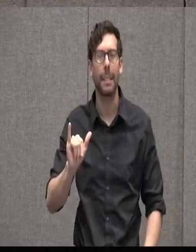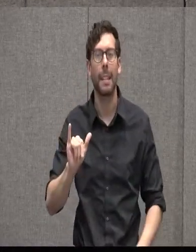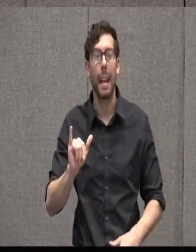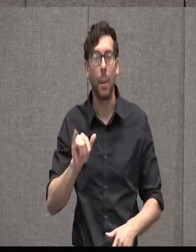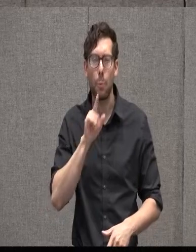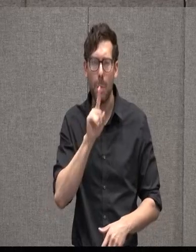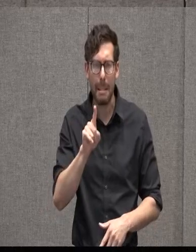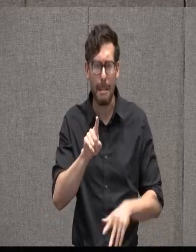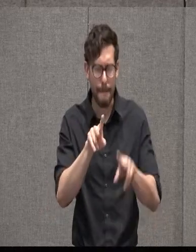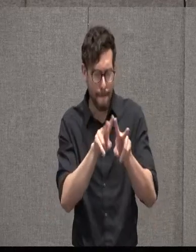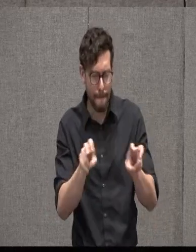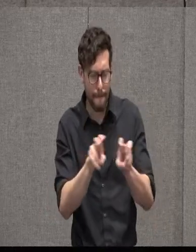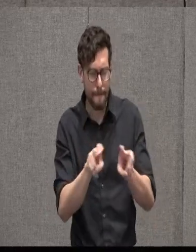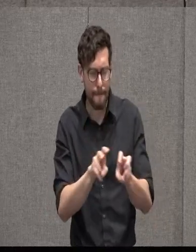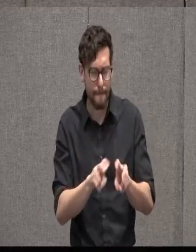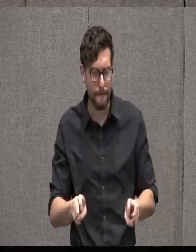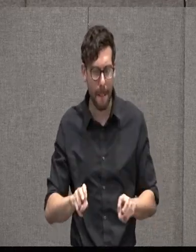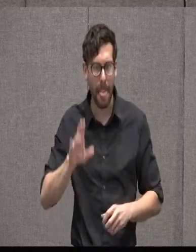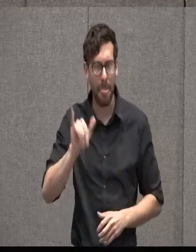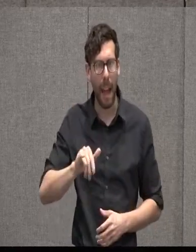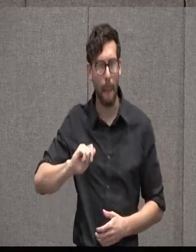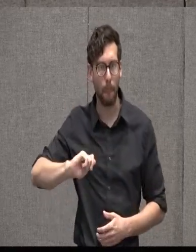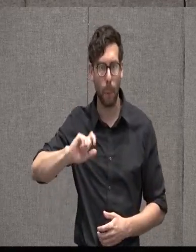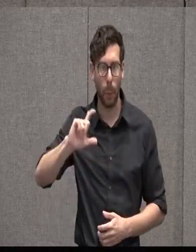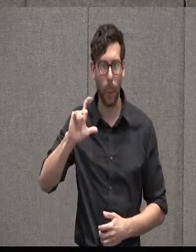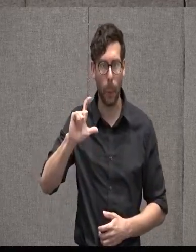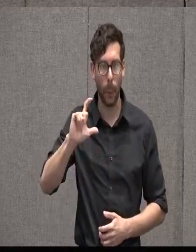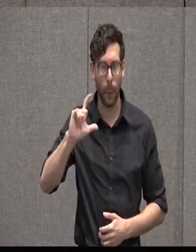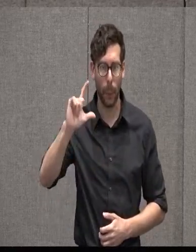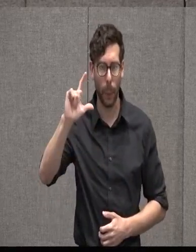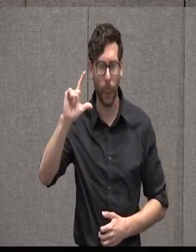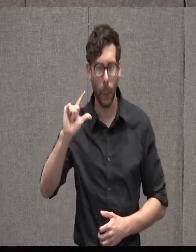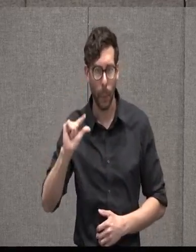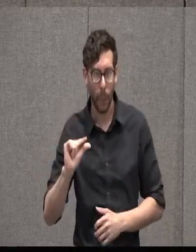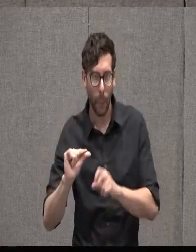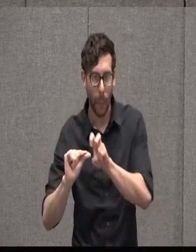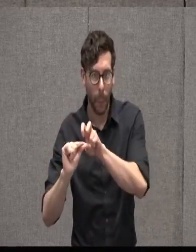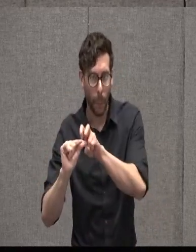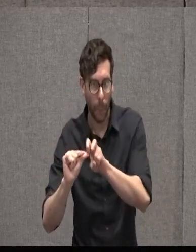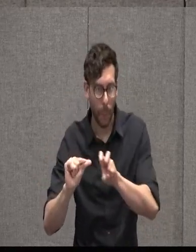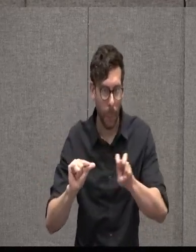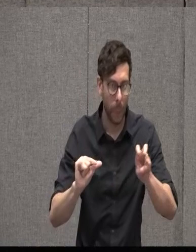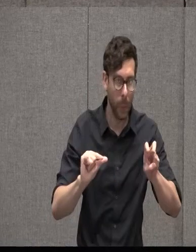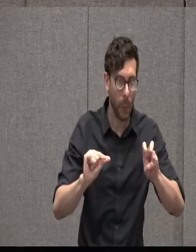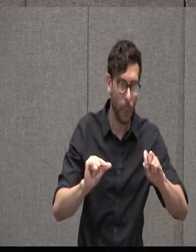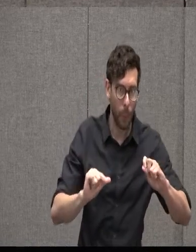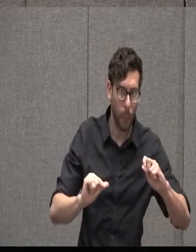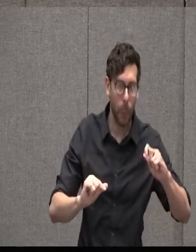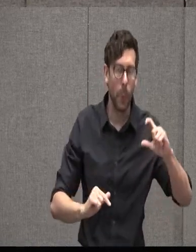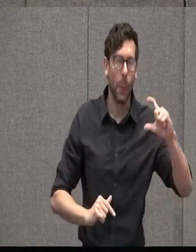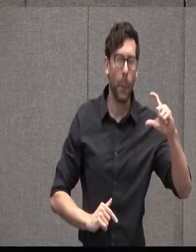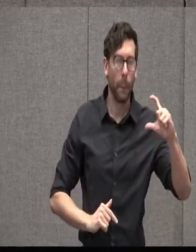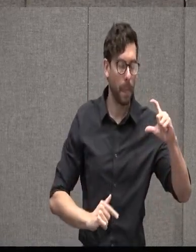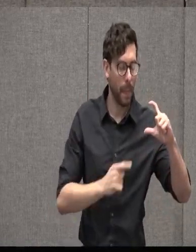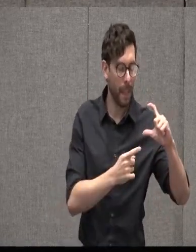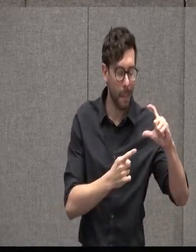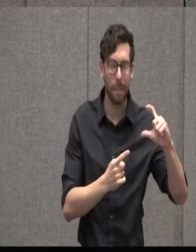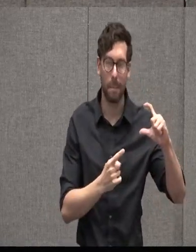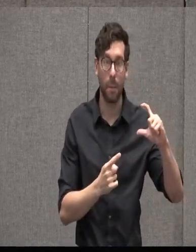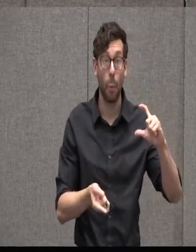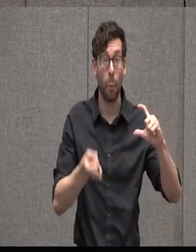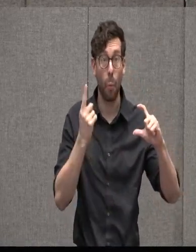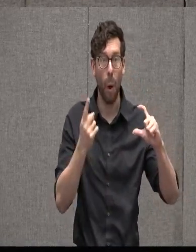of energy, different forms of energy, and now really exploring energy transfer. So for collisions, it's when